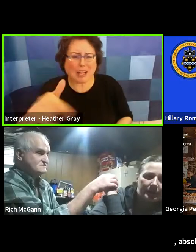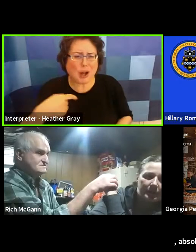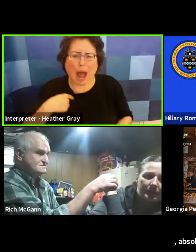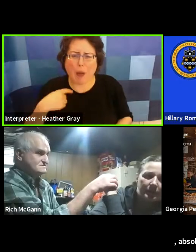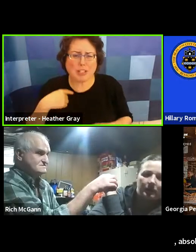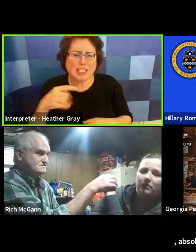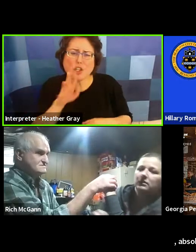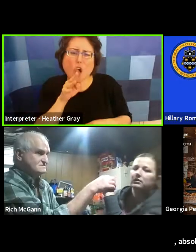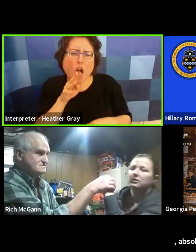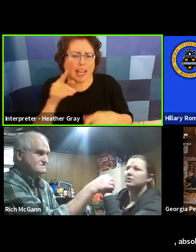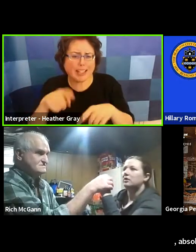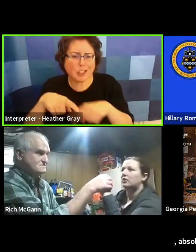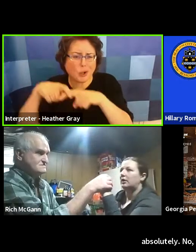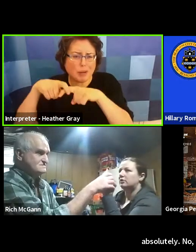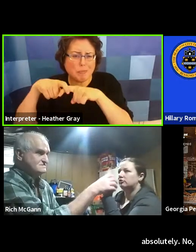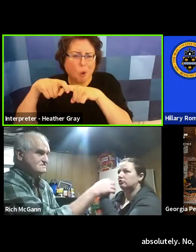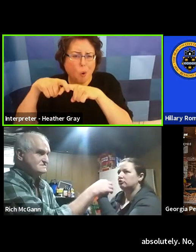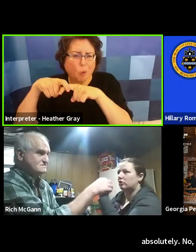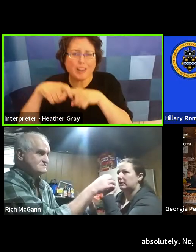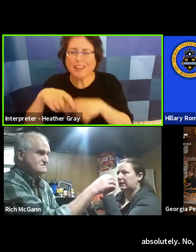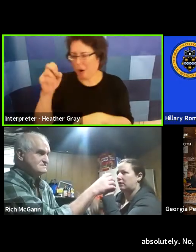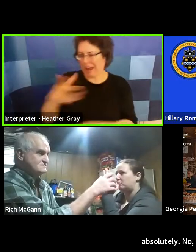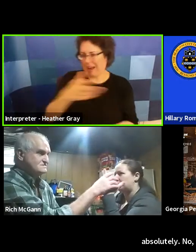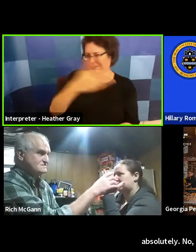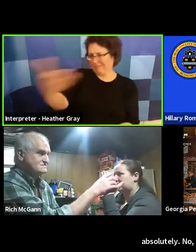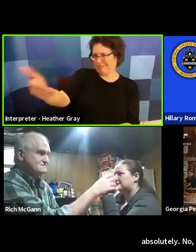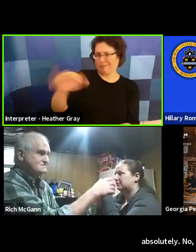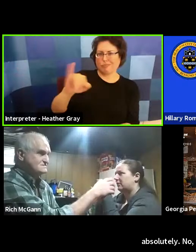Okay. All right, John, all yours.